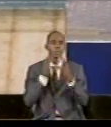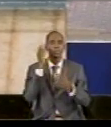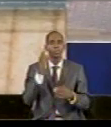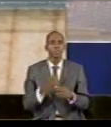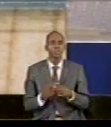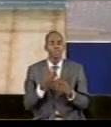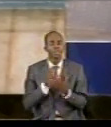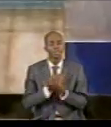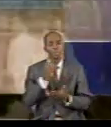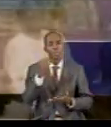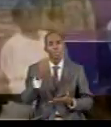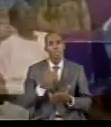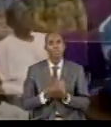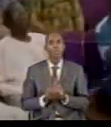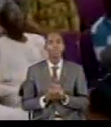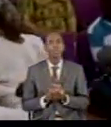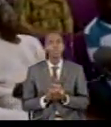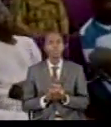Amen. Amen.